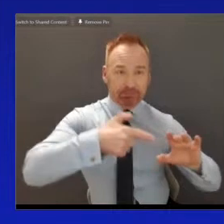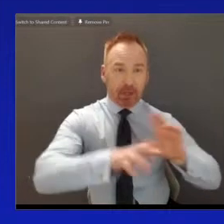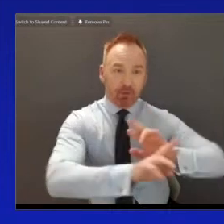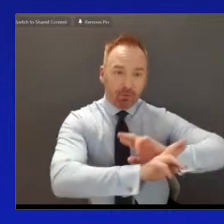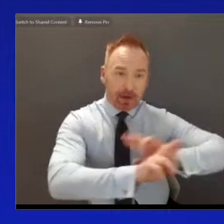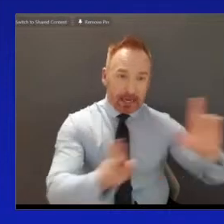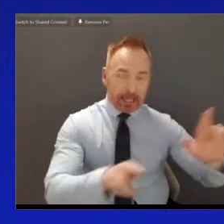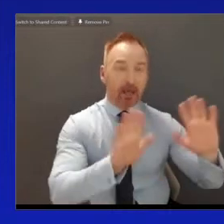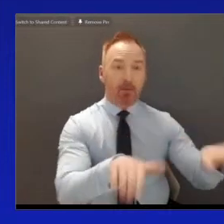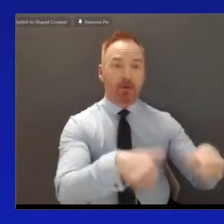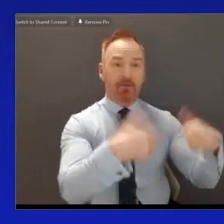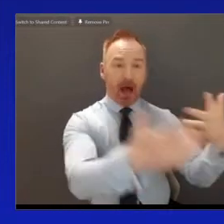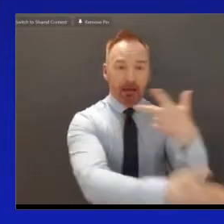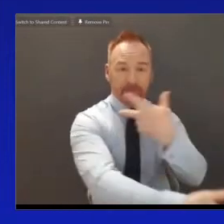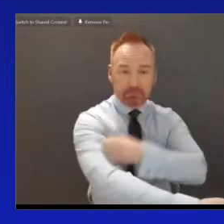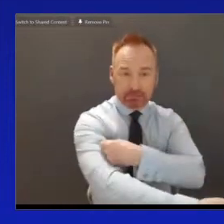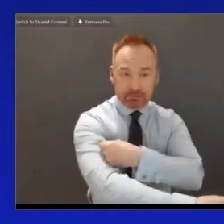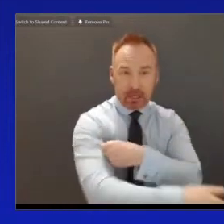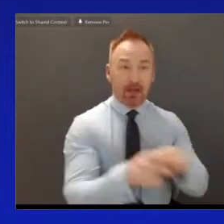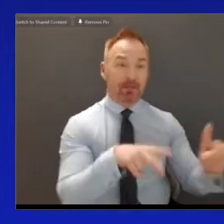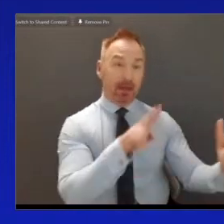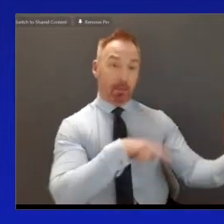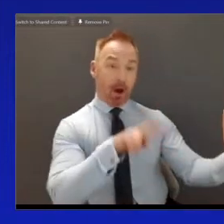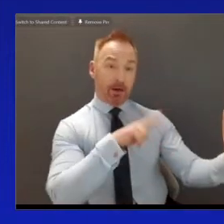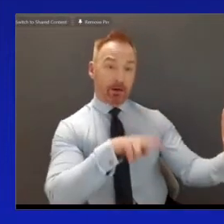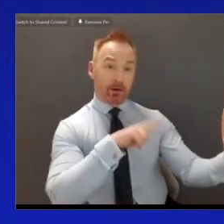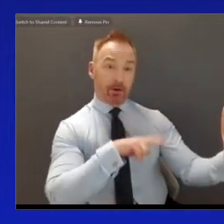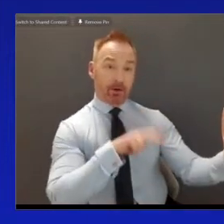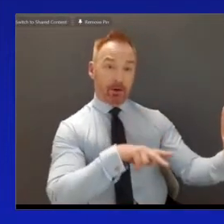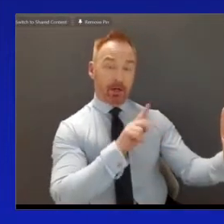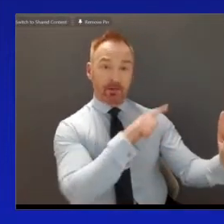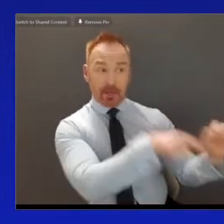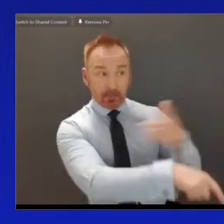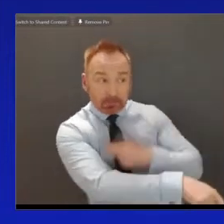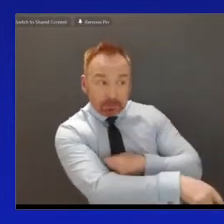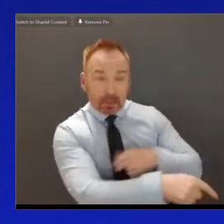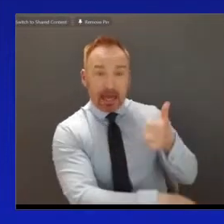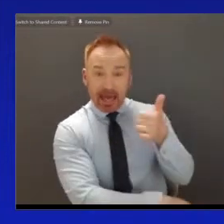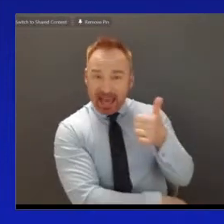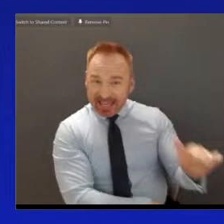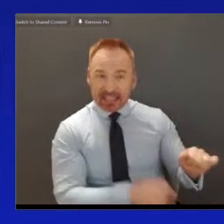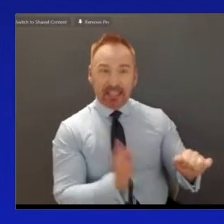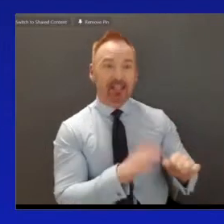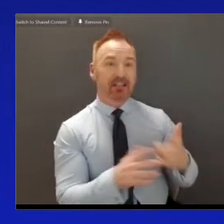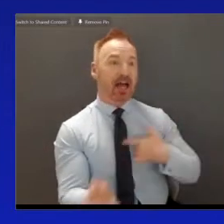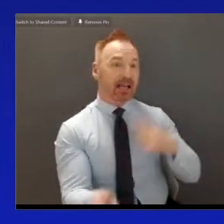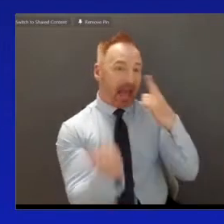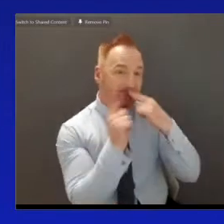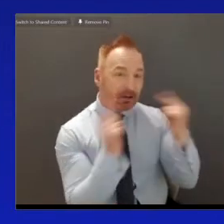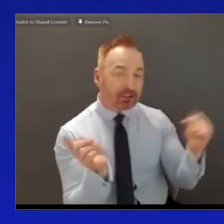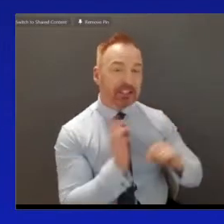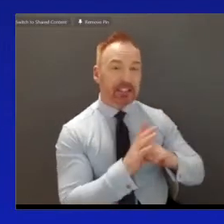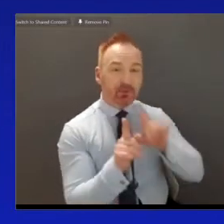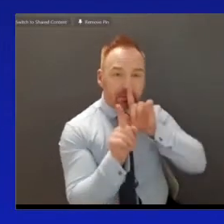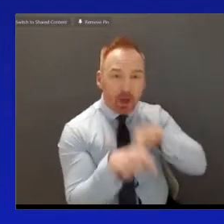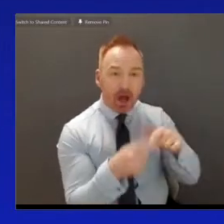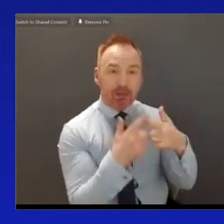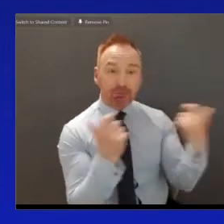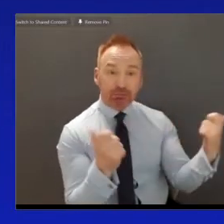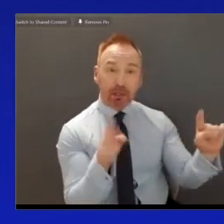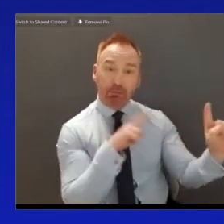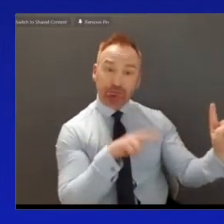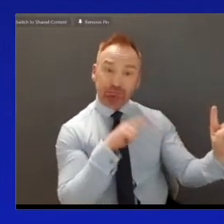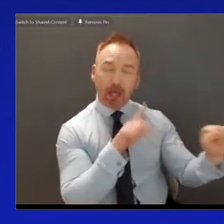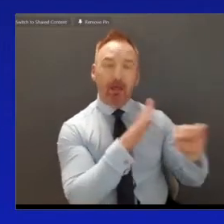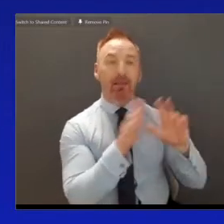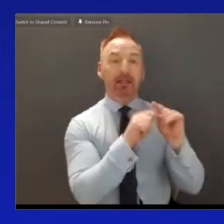the immunizations, then monitor those who receive the vaccine for any adverse reactions. Following this, our team completes